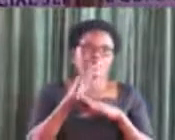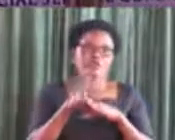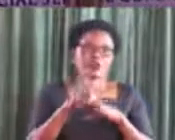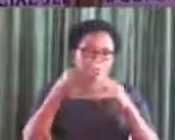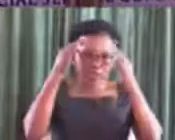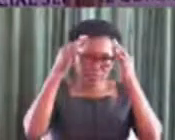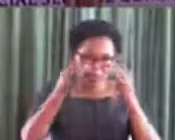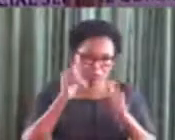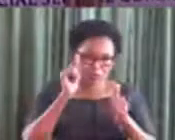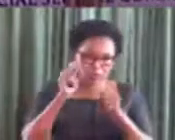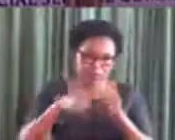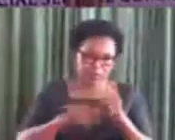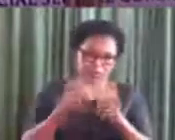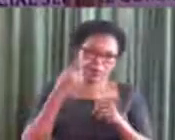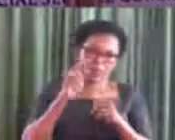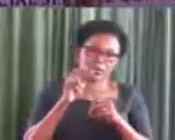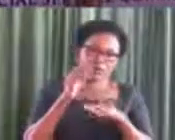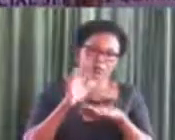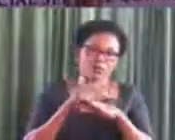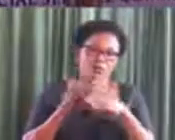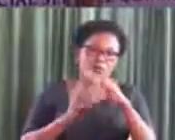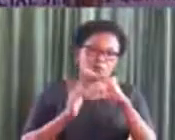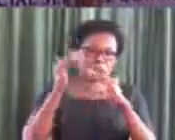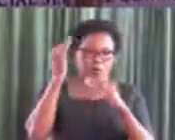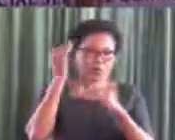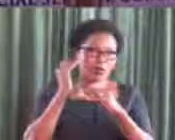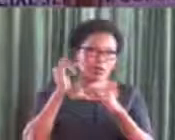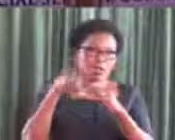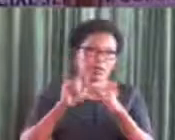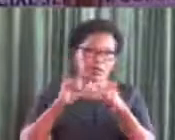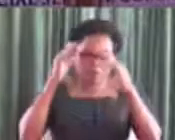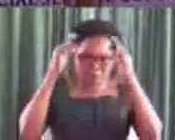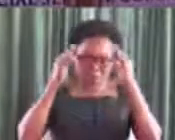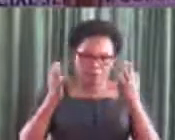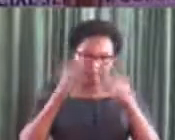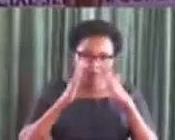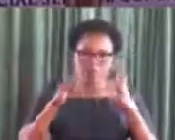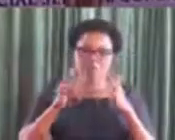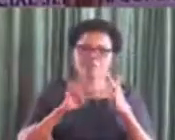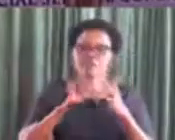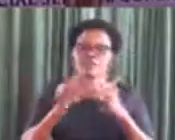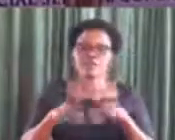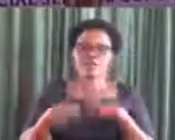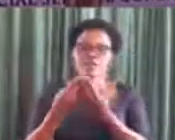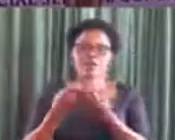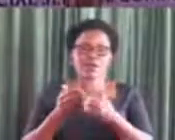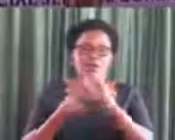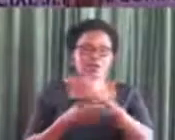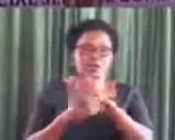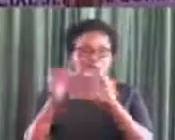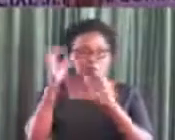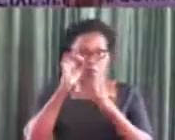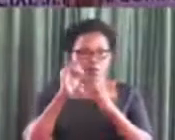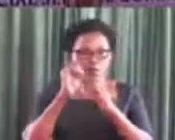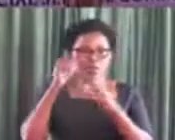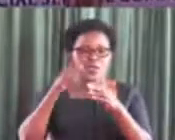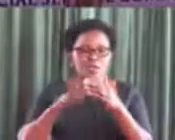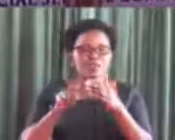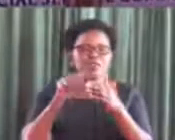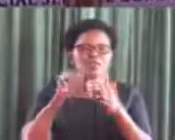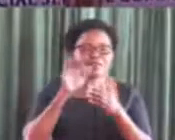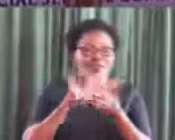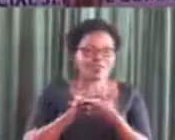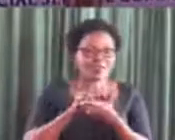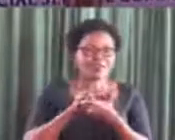of the Supreme Court, they have determined that they do not give their advisory opinions in vain. They carry weight, and